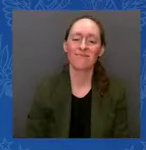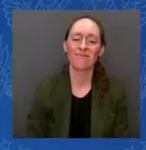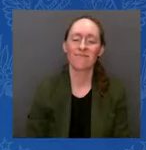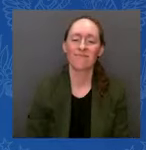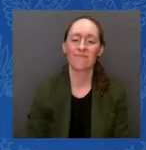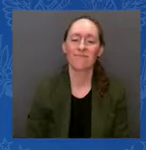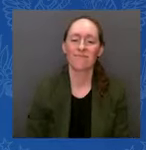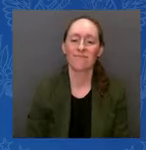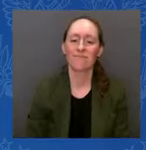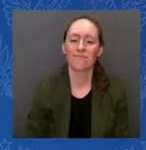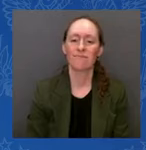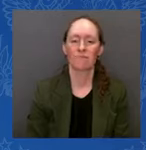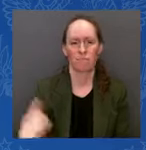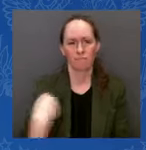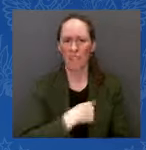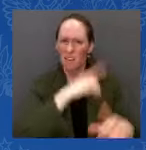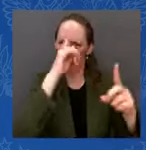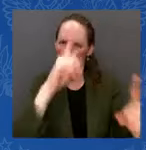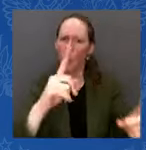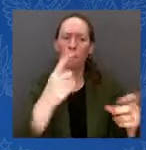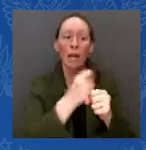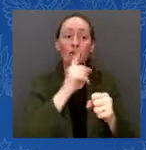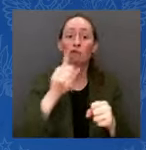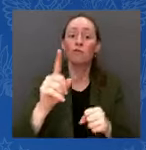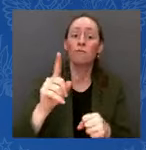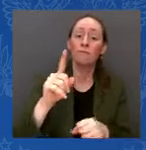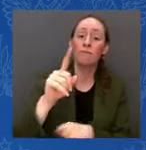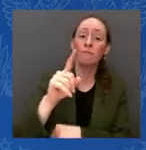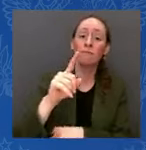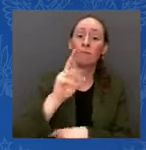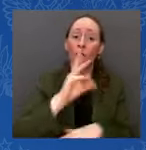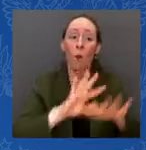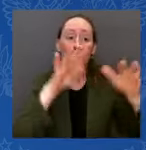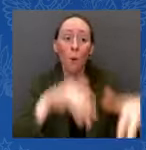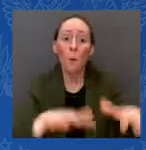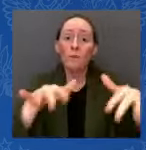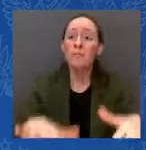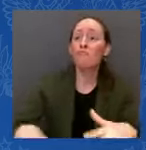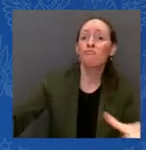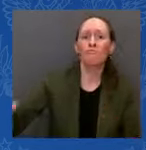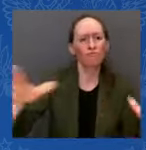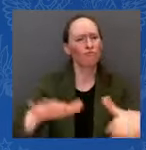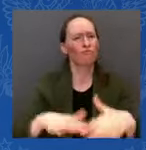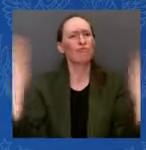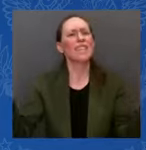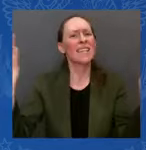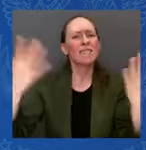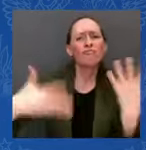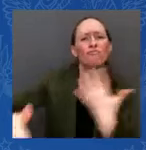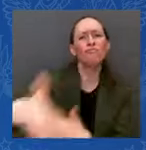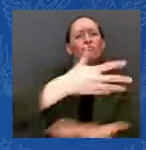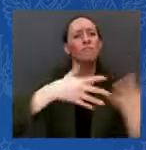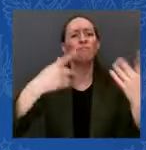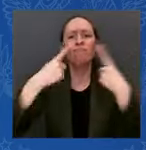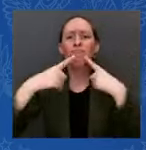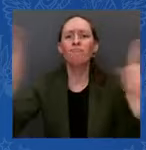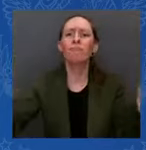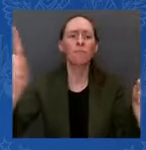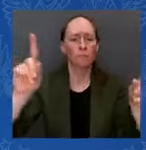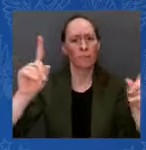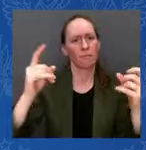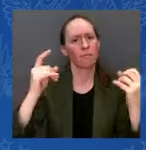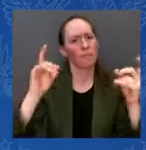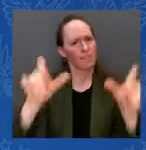and prosperous for decades to come. Joe, Anthony, we represent